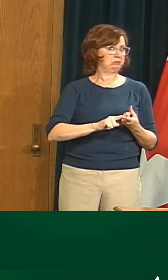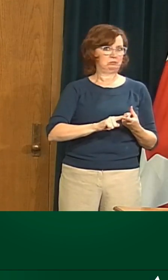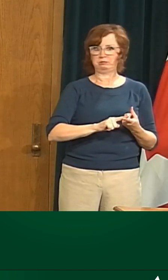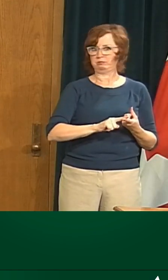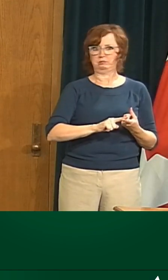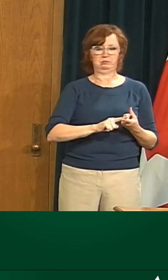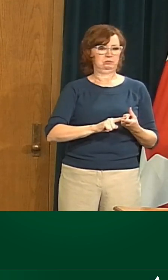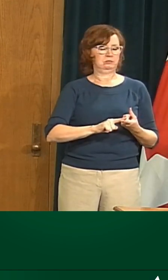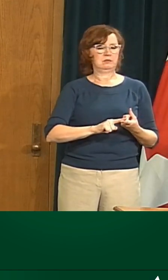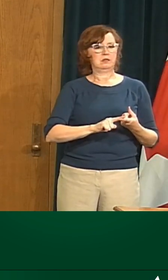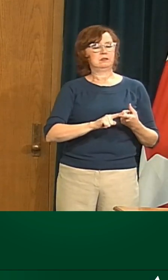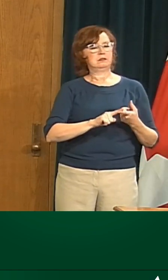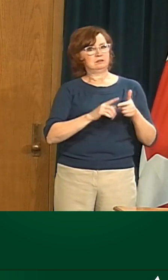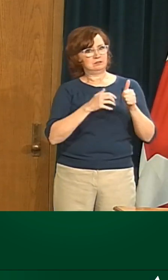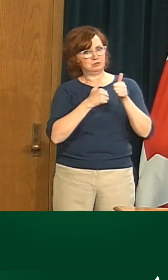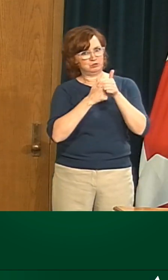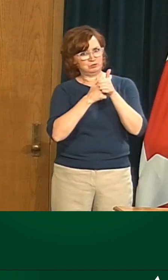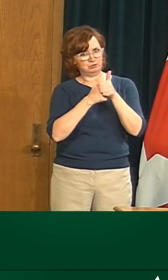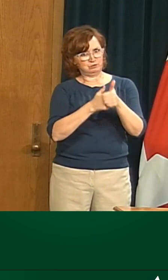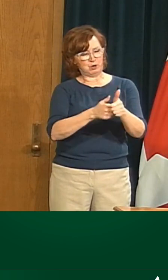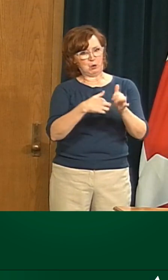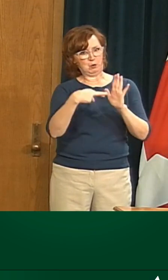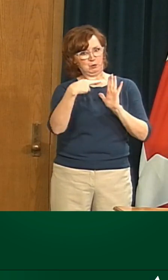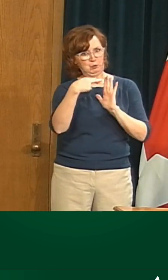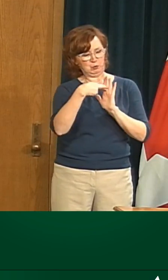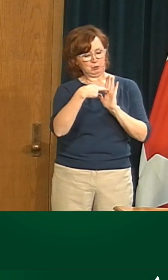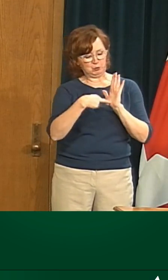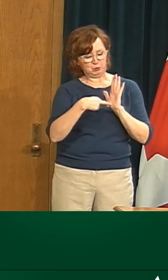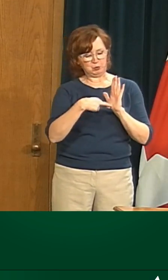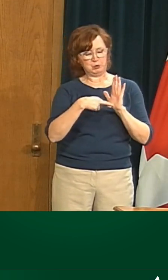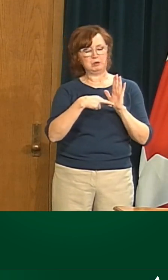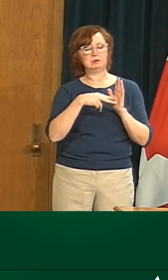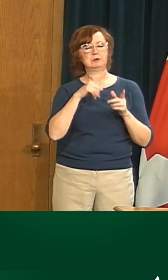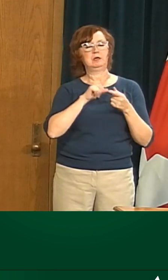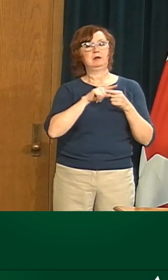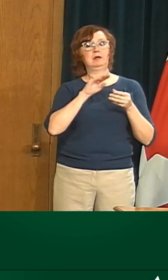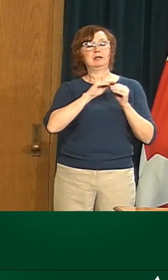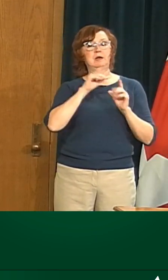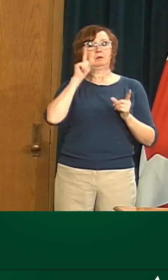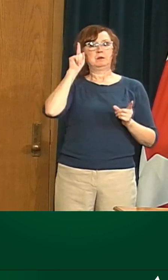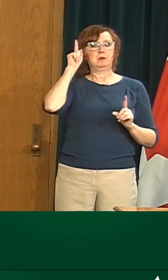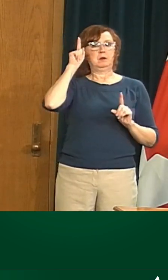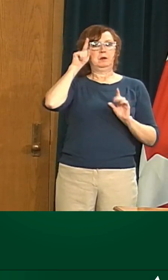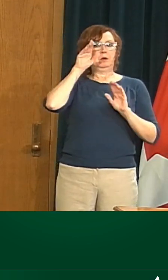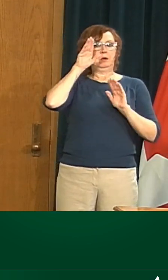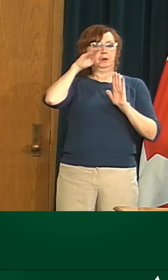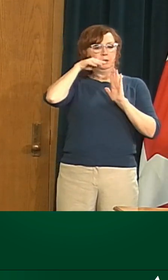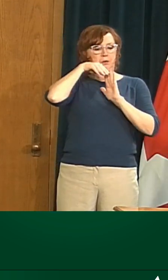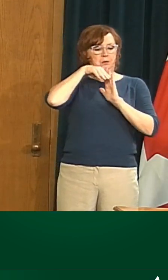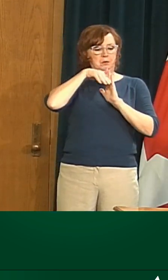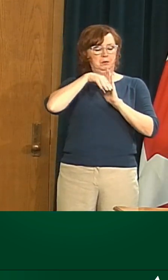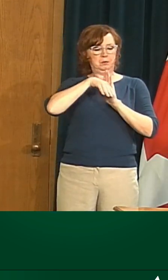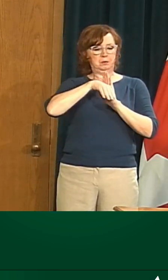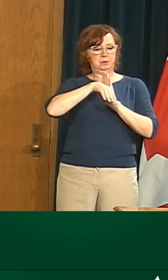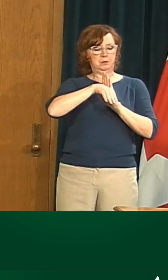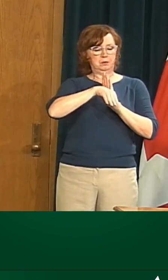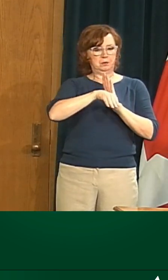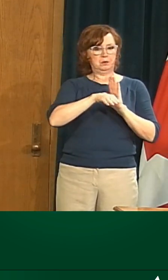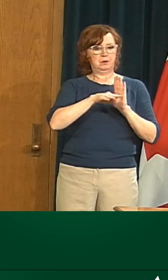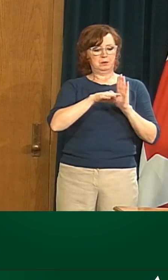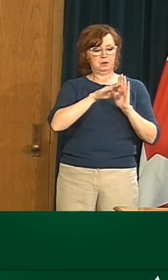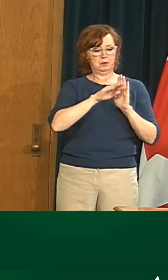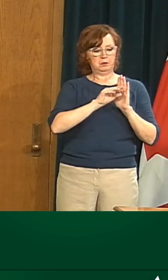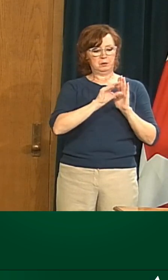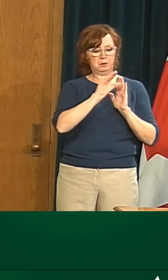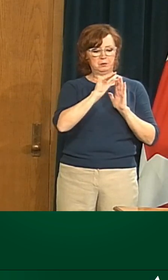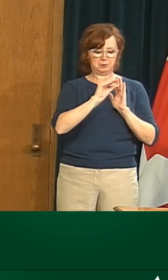flat. But I think we need to be very conscious as we re-engage in some of the other activities that are going to be permissible over the next weeks